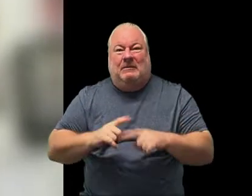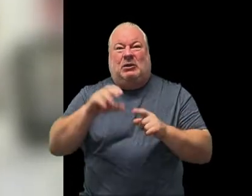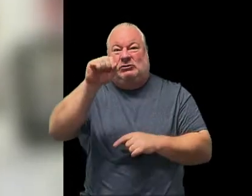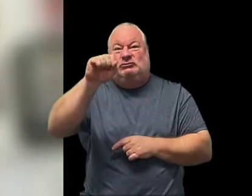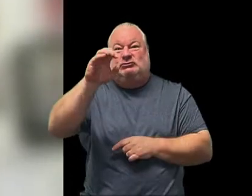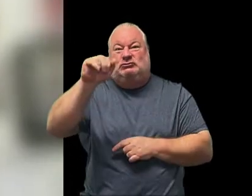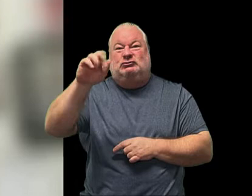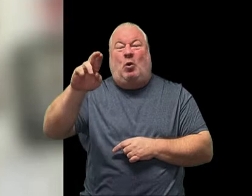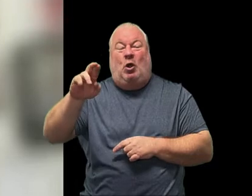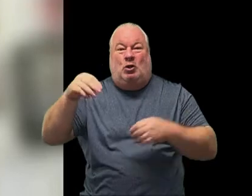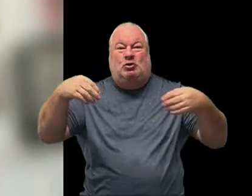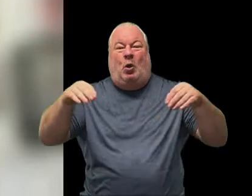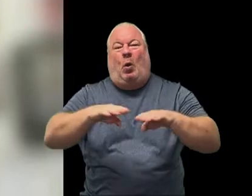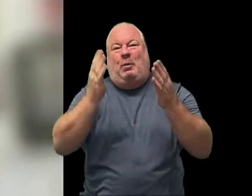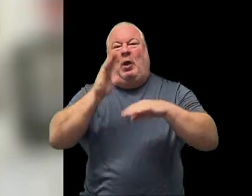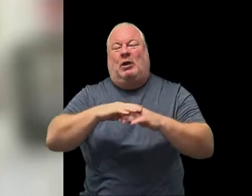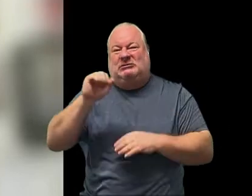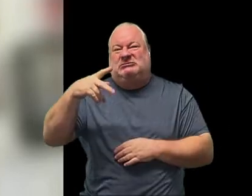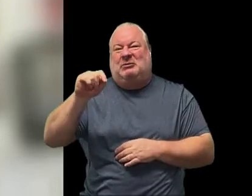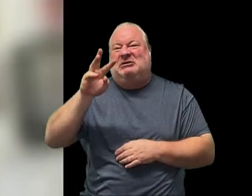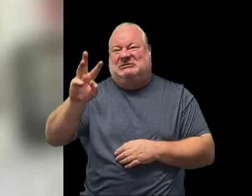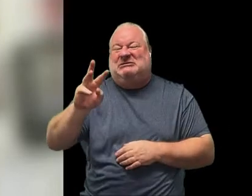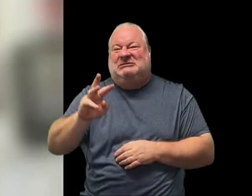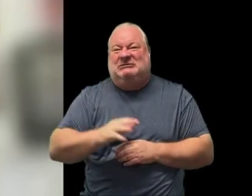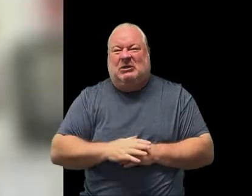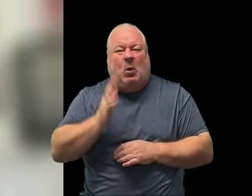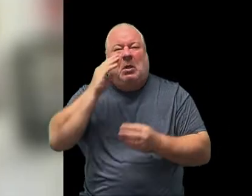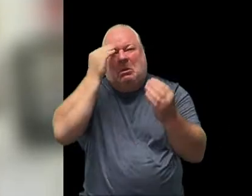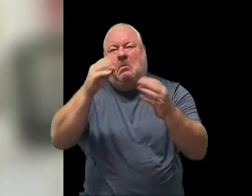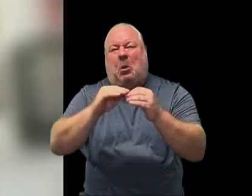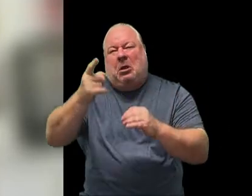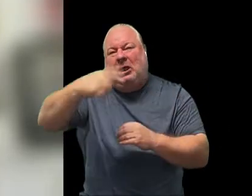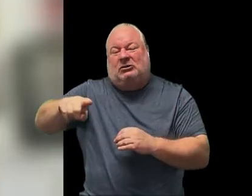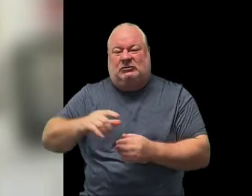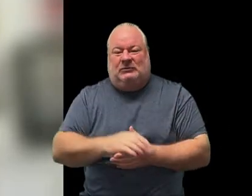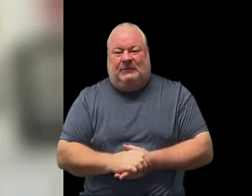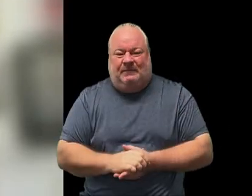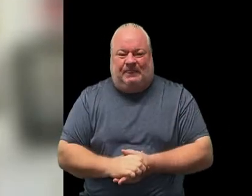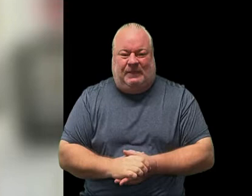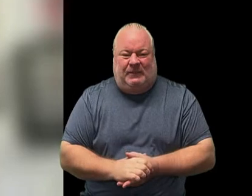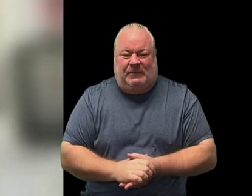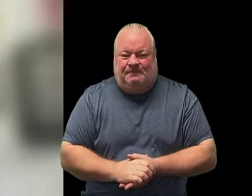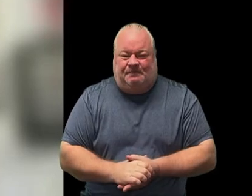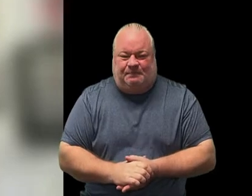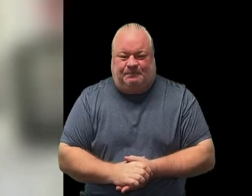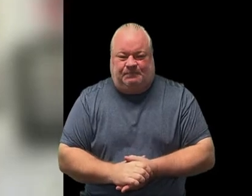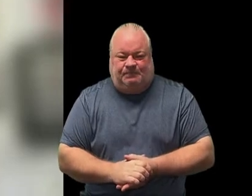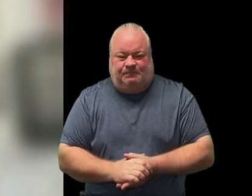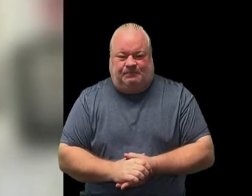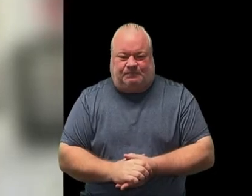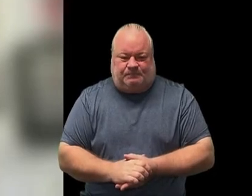opens September 6th. All right, I think the last thing I have